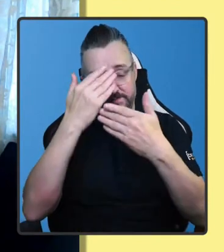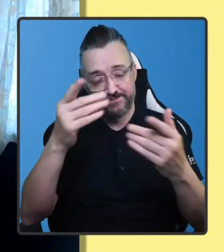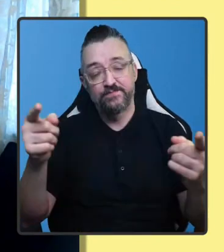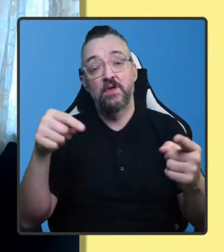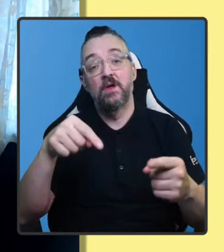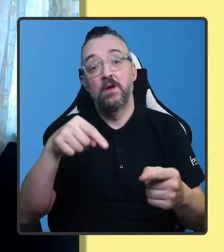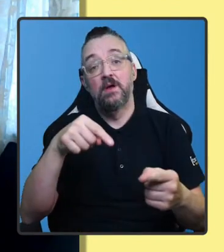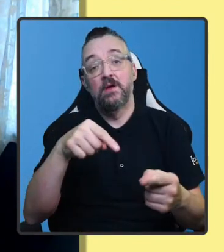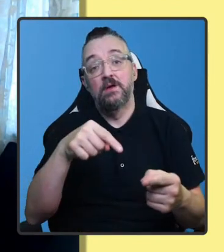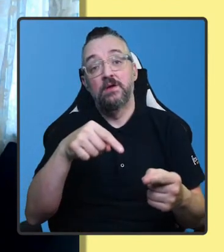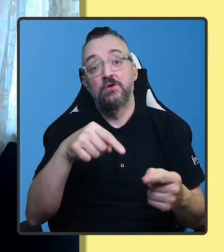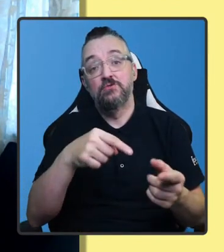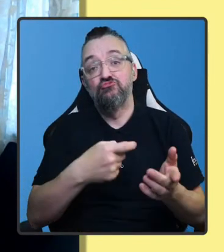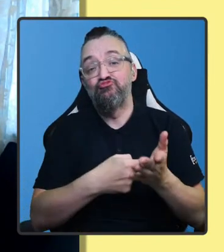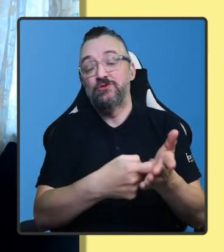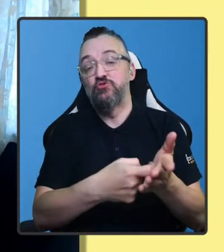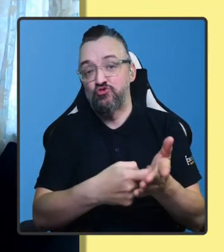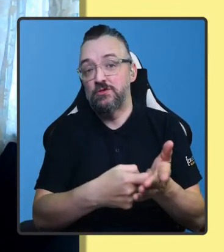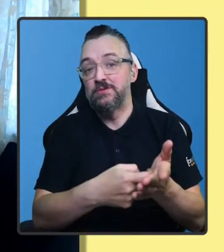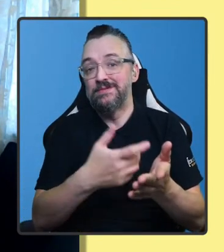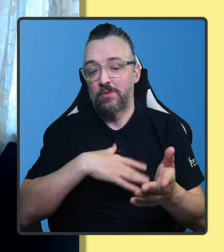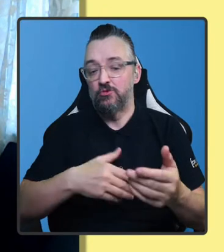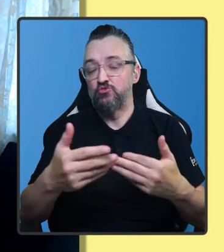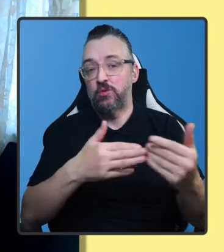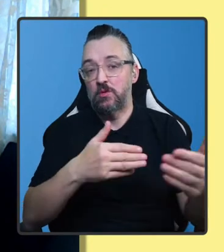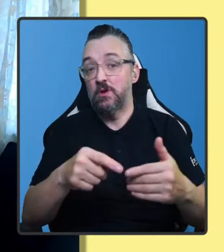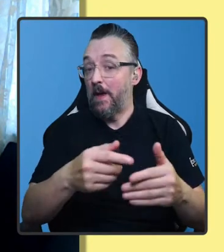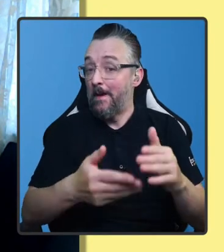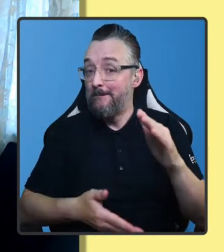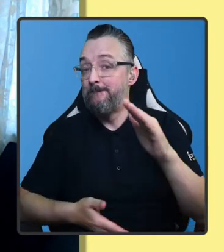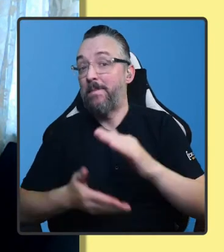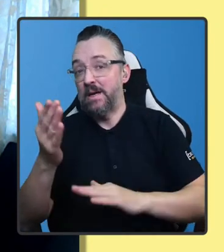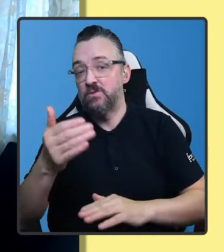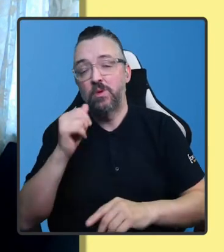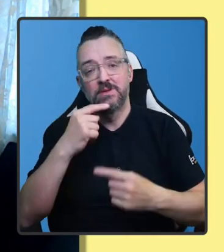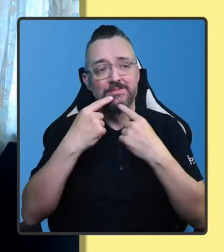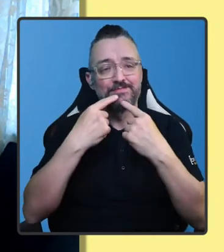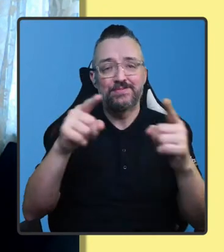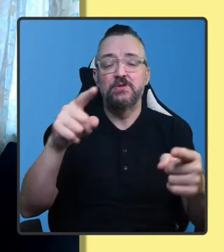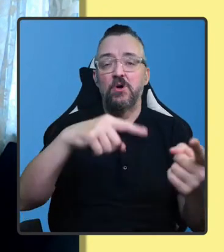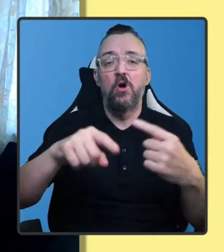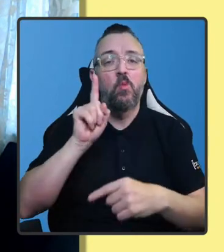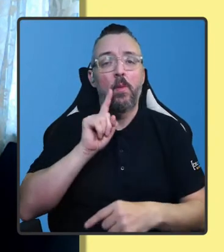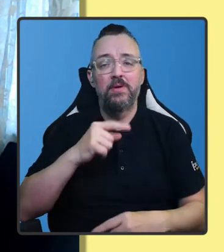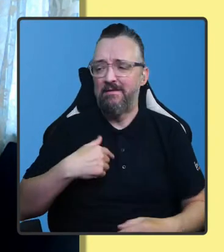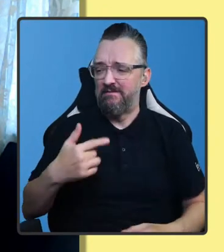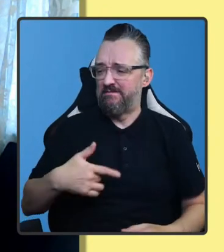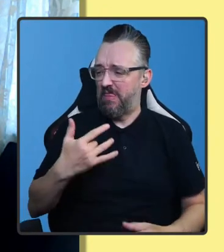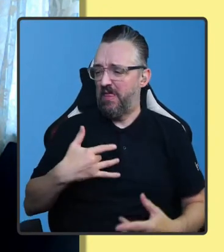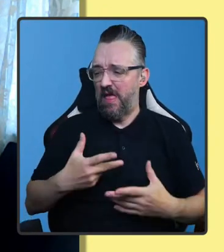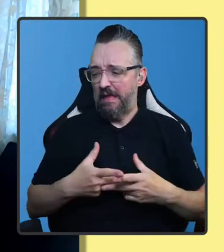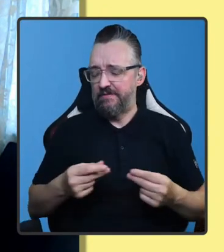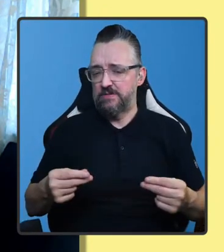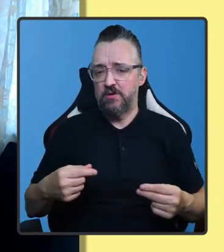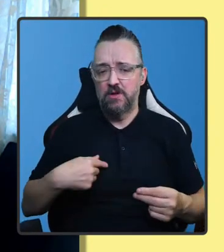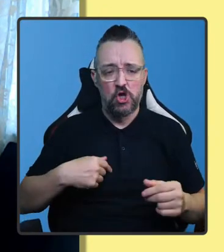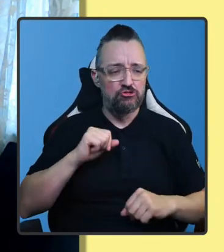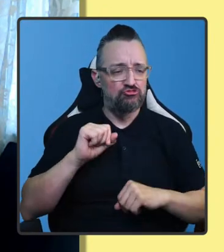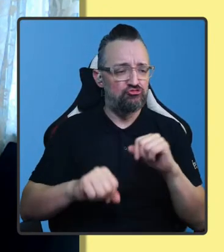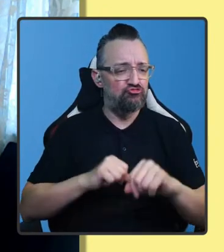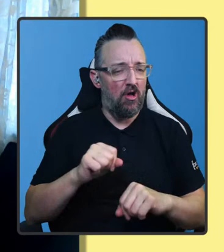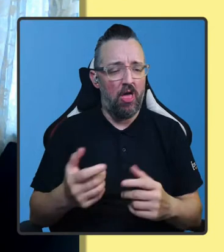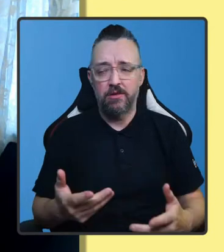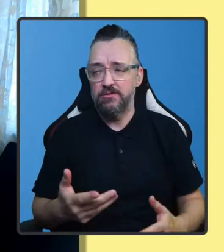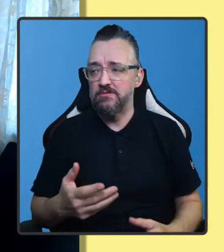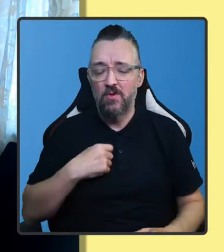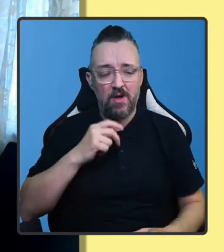this. Passing this resolution would send a message to women who sometimes feel invisible that their struggles will not be forgotten and that their